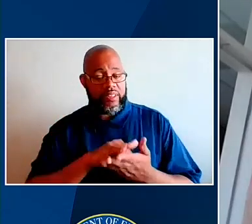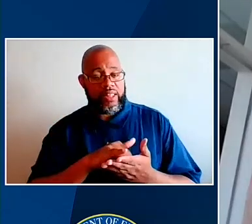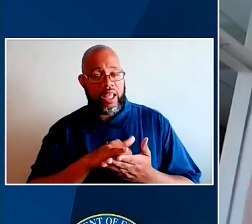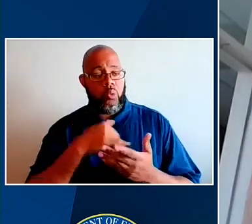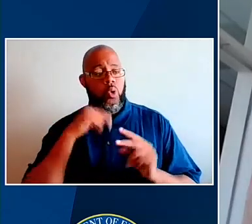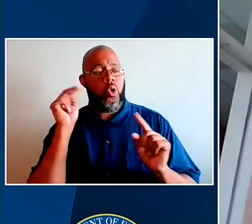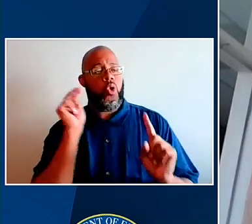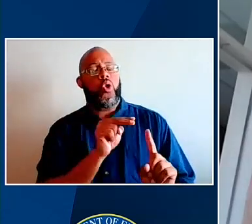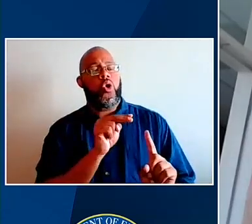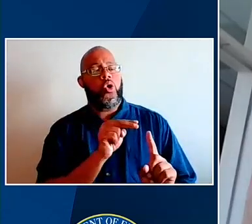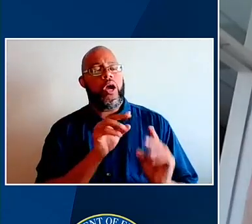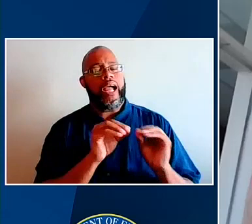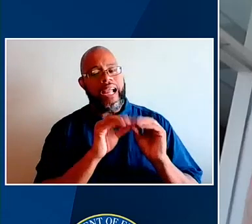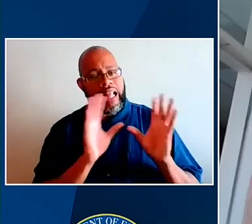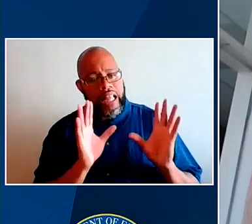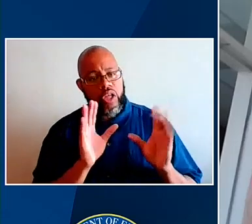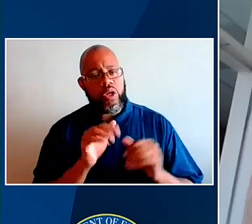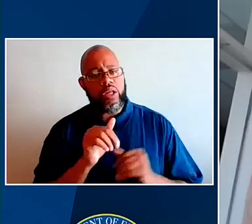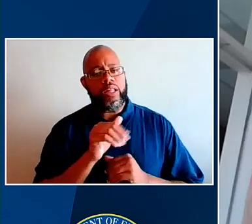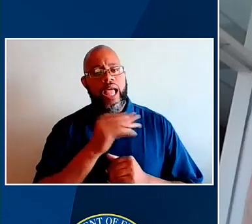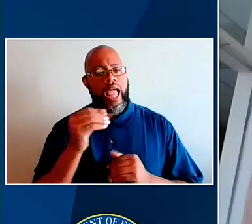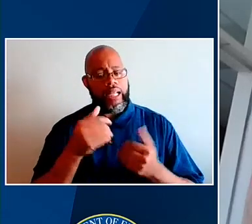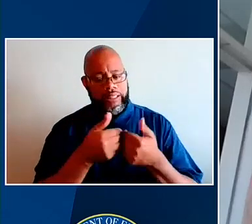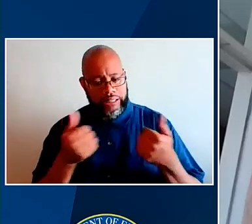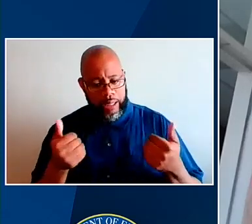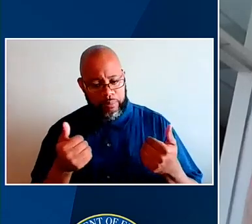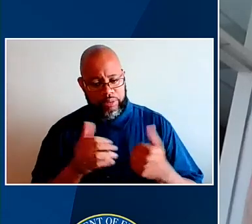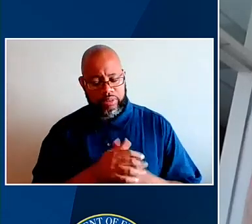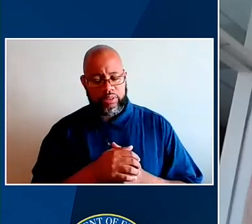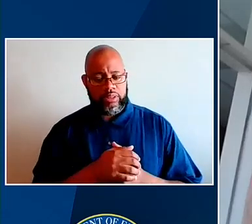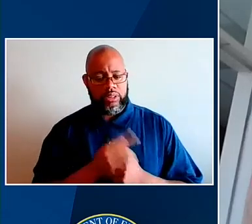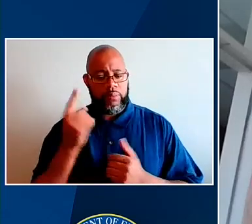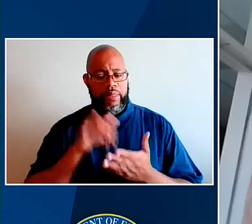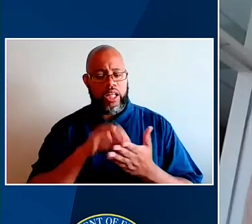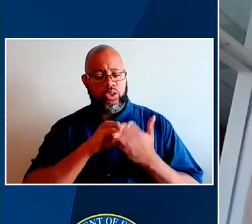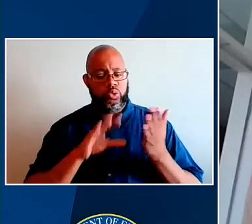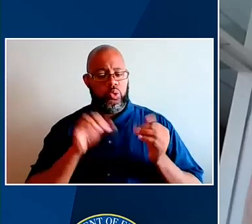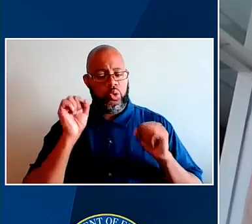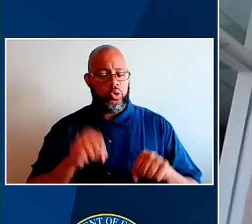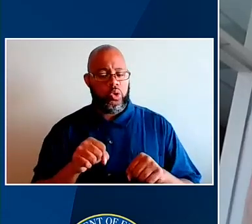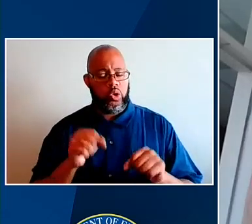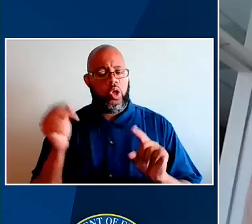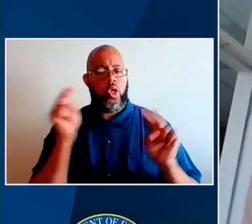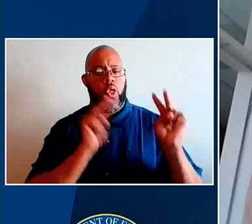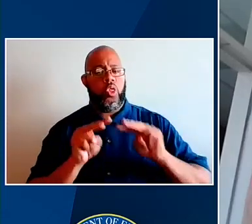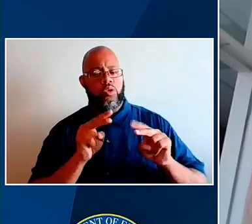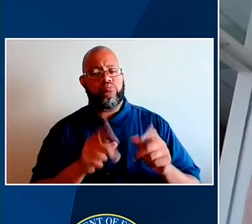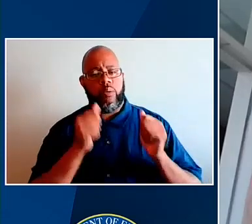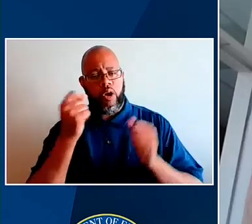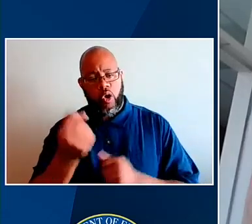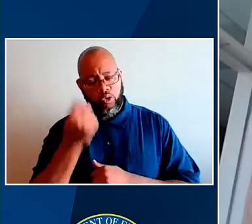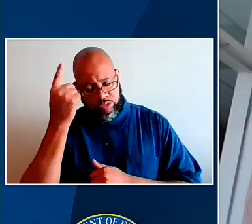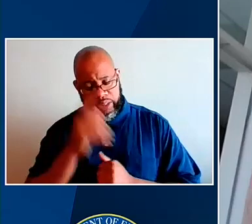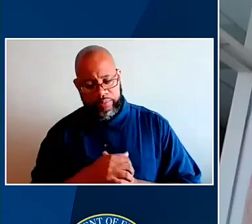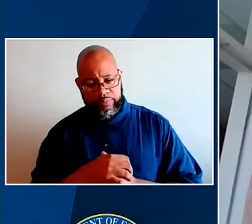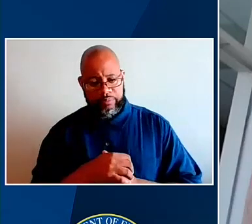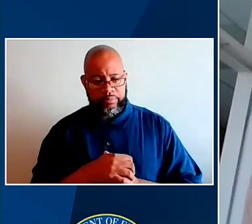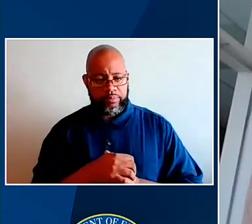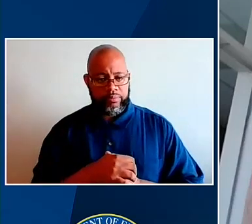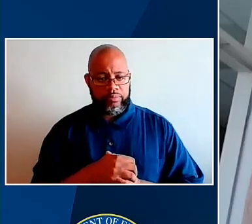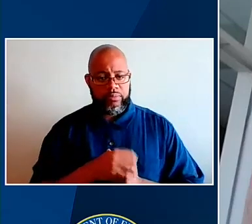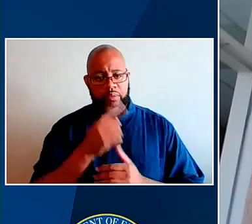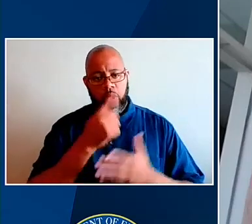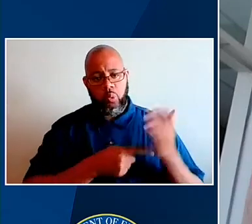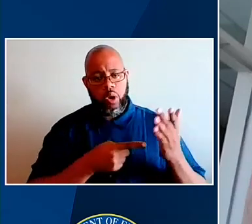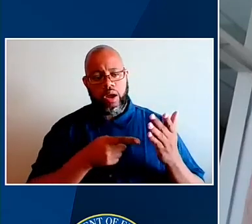at the, you know, clearly and was separate at being something that the student could look at and right away understand what they're